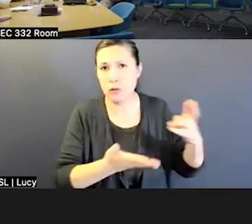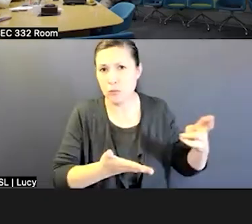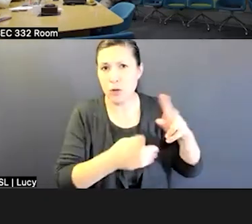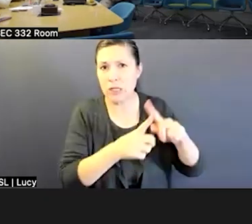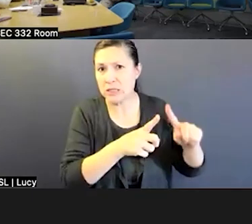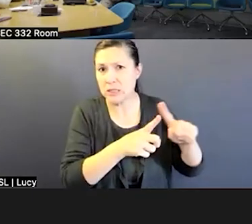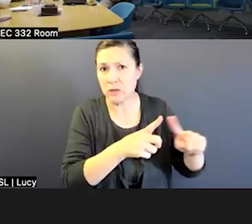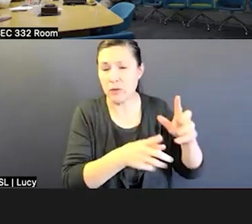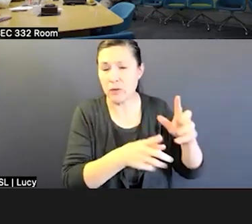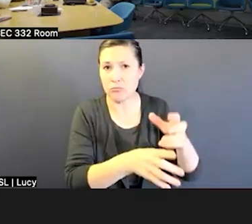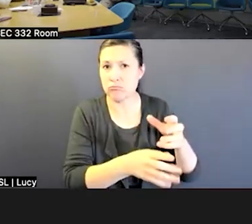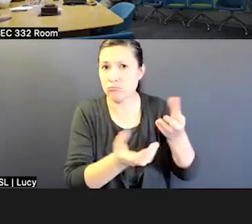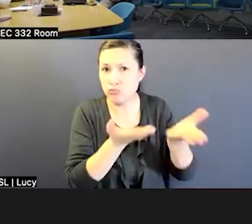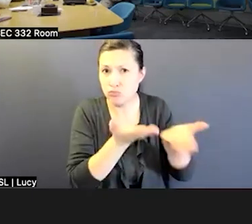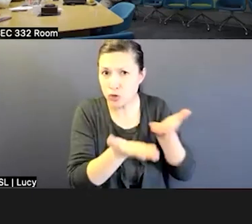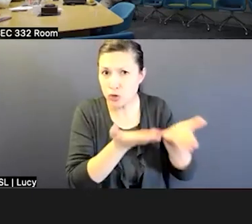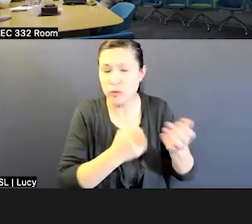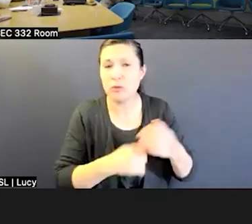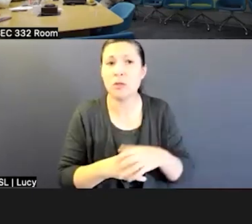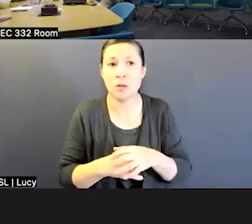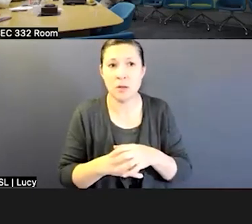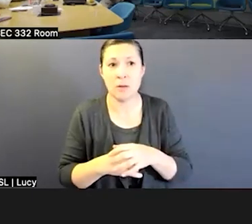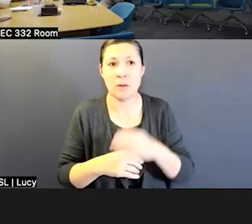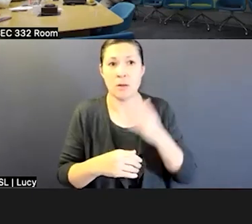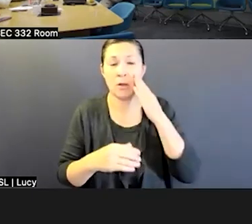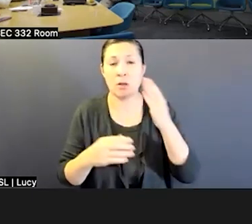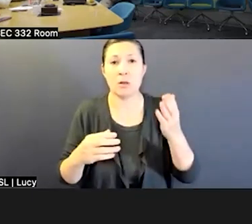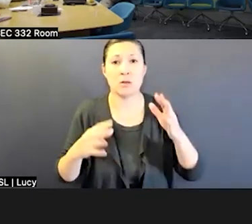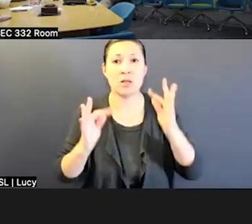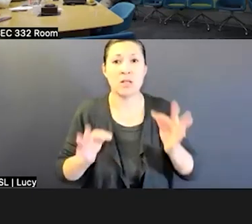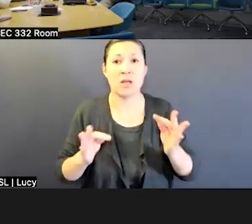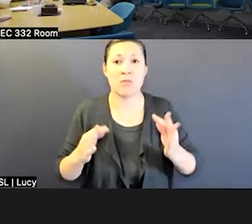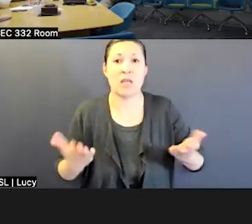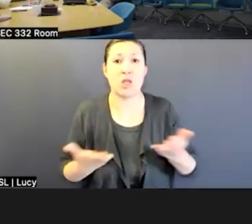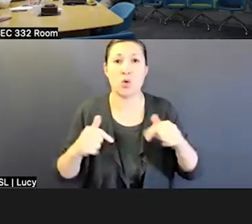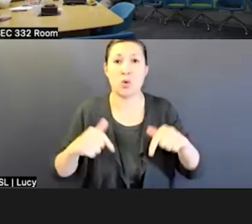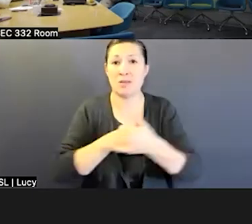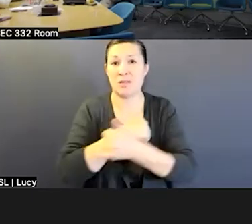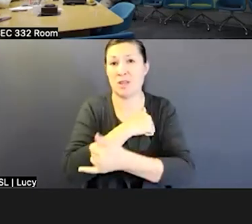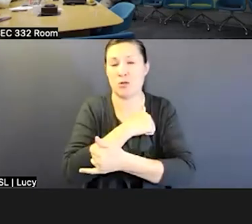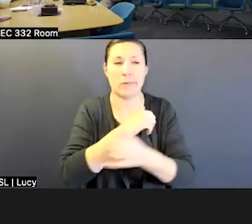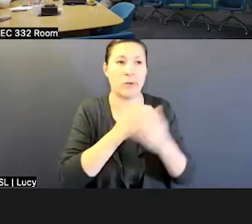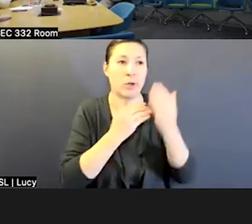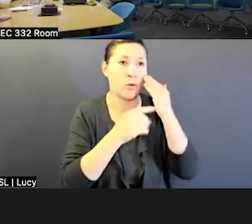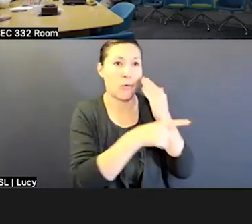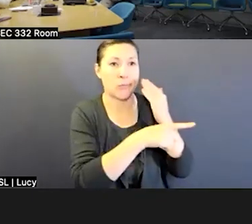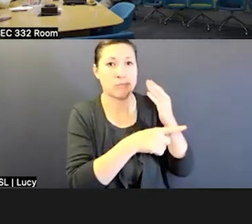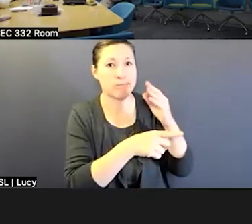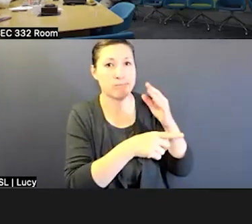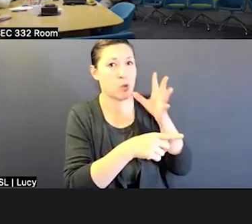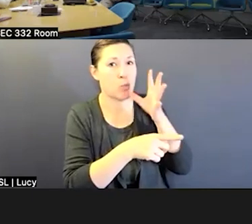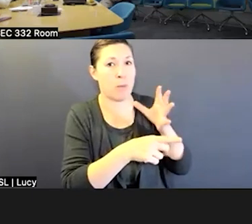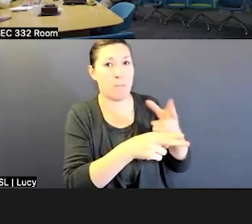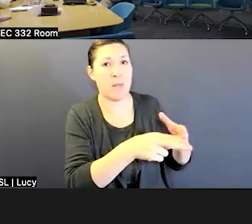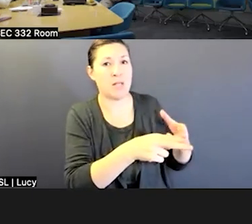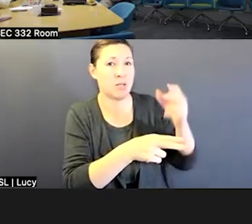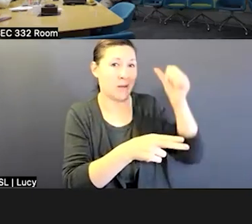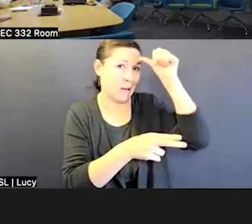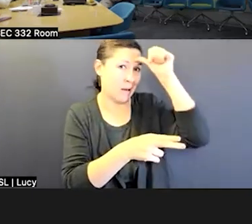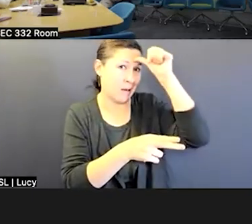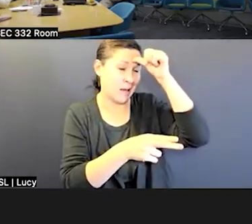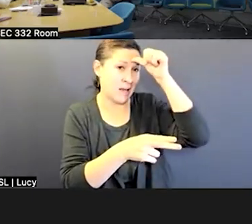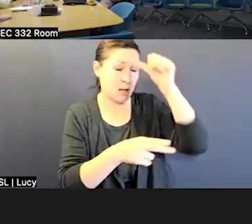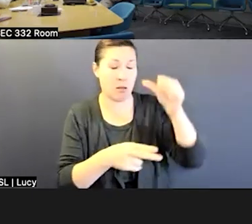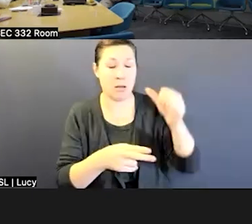and I think that certainly in this country compared to India, you've got far more resources